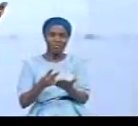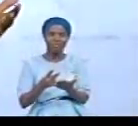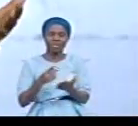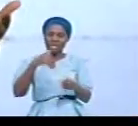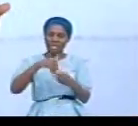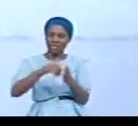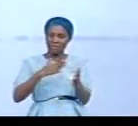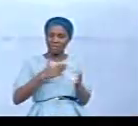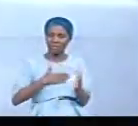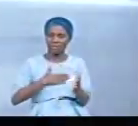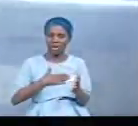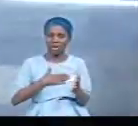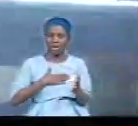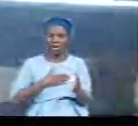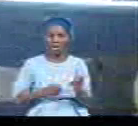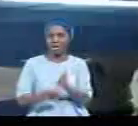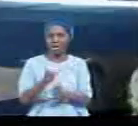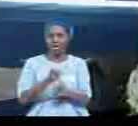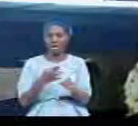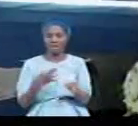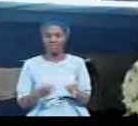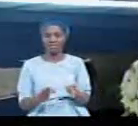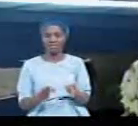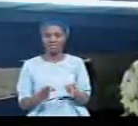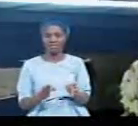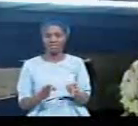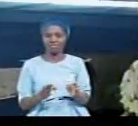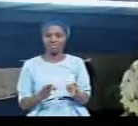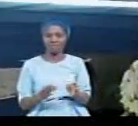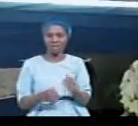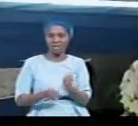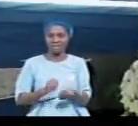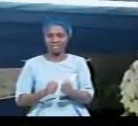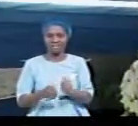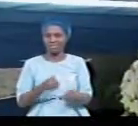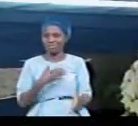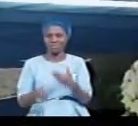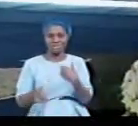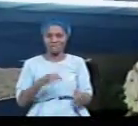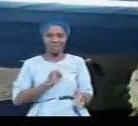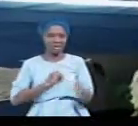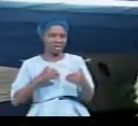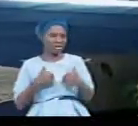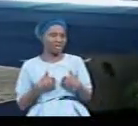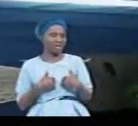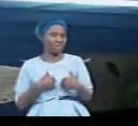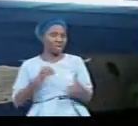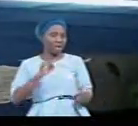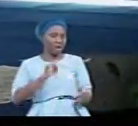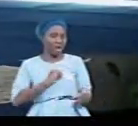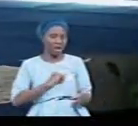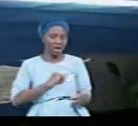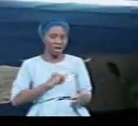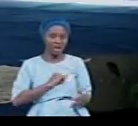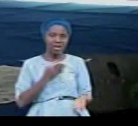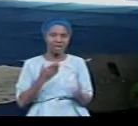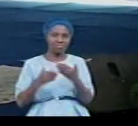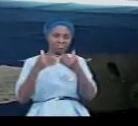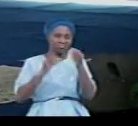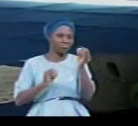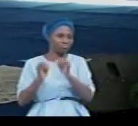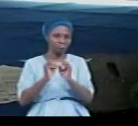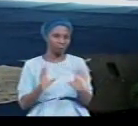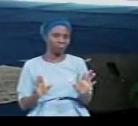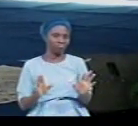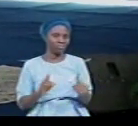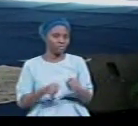my kind of exercising whatever I have, I may not succeed. But they knew, to